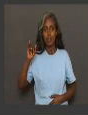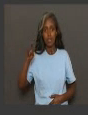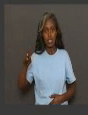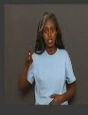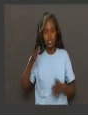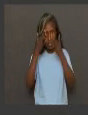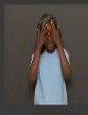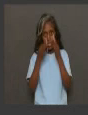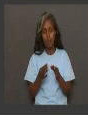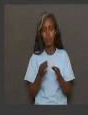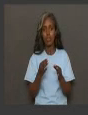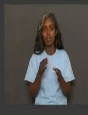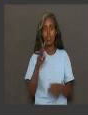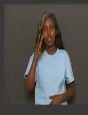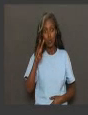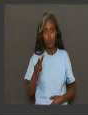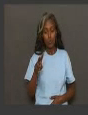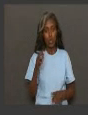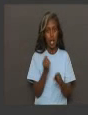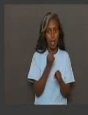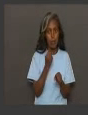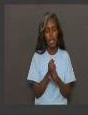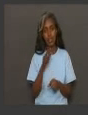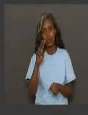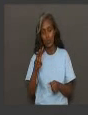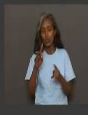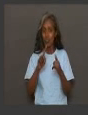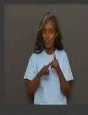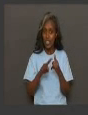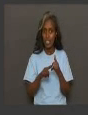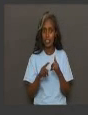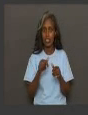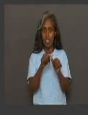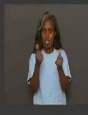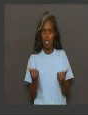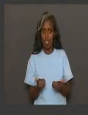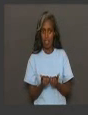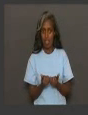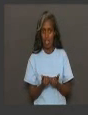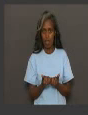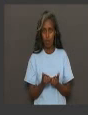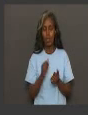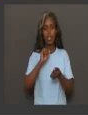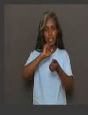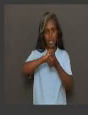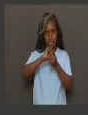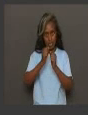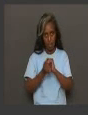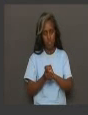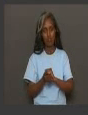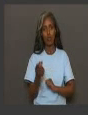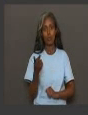2, when applied to a finite area, will transform